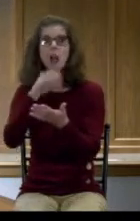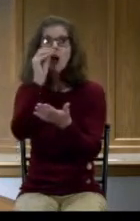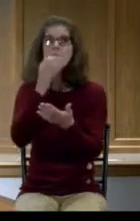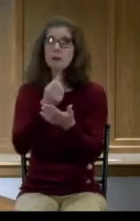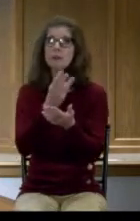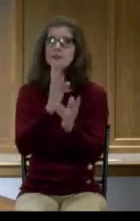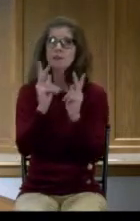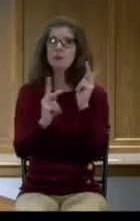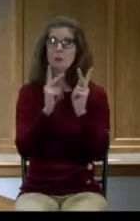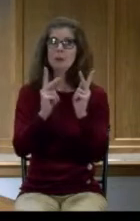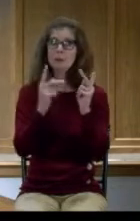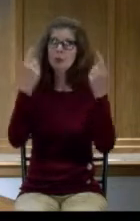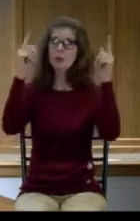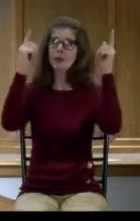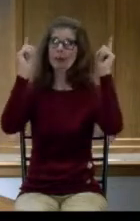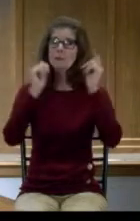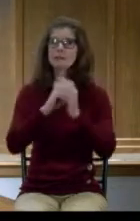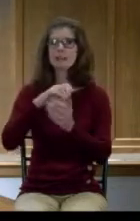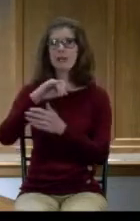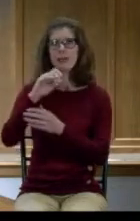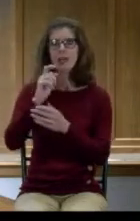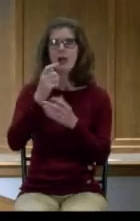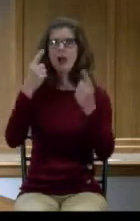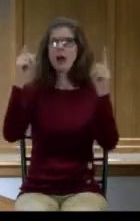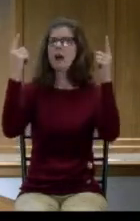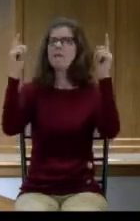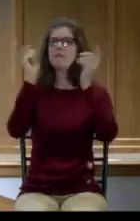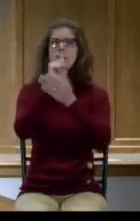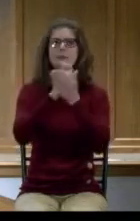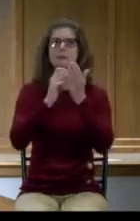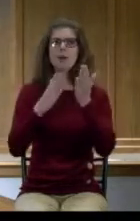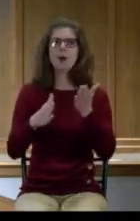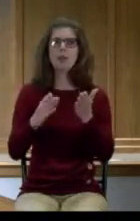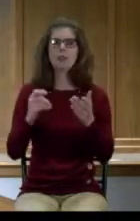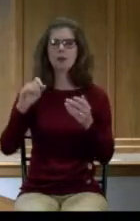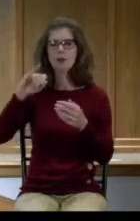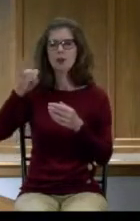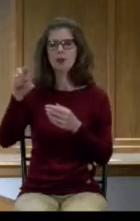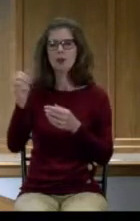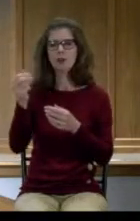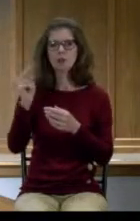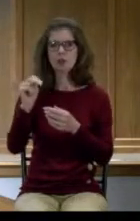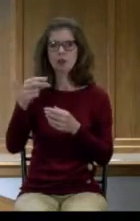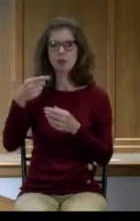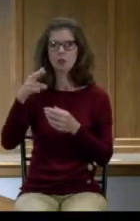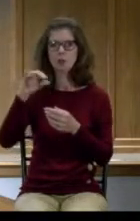John Grisham, one of the most famous authors of all time, says this: you think you want fame,